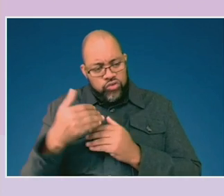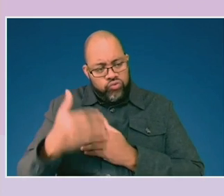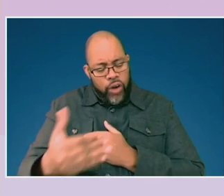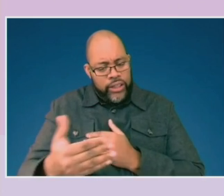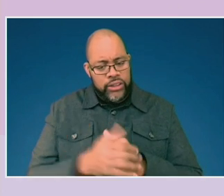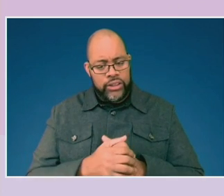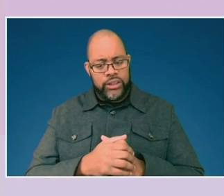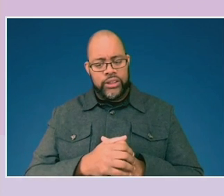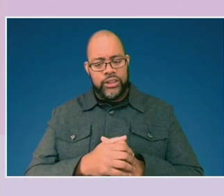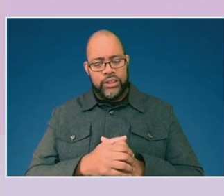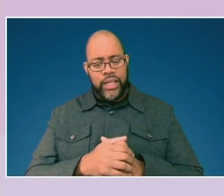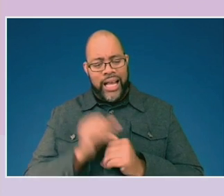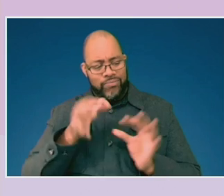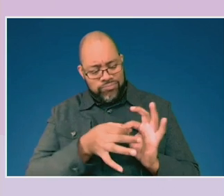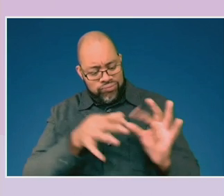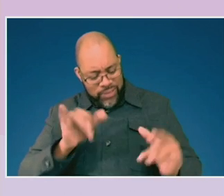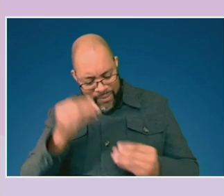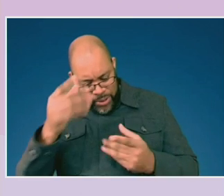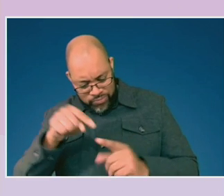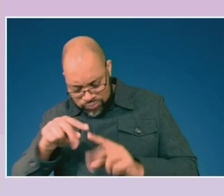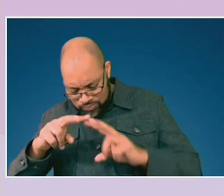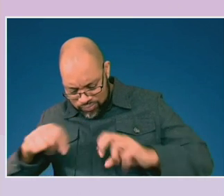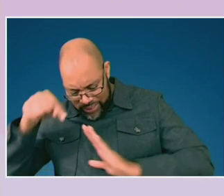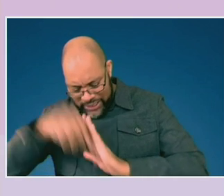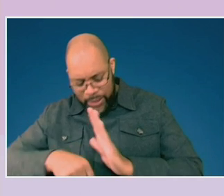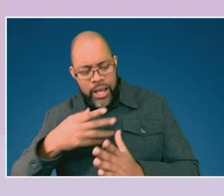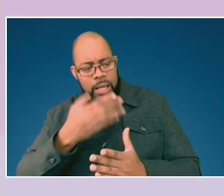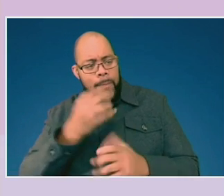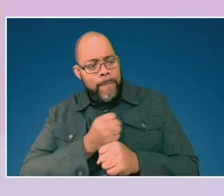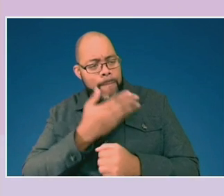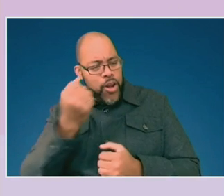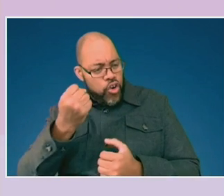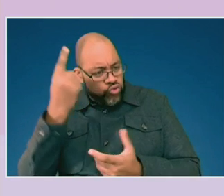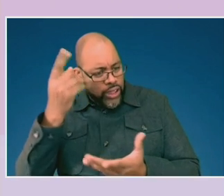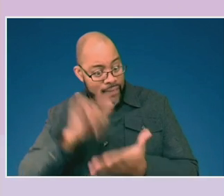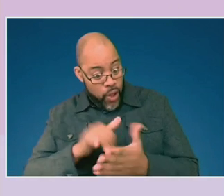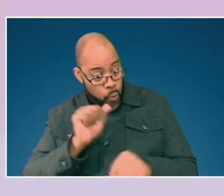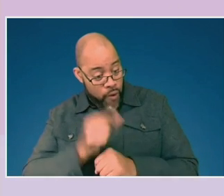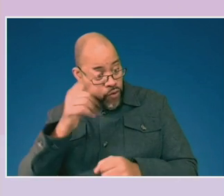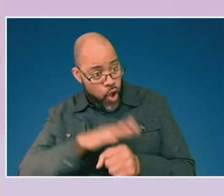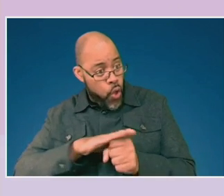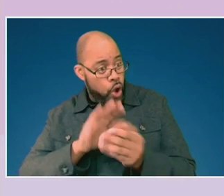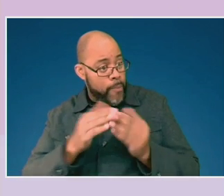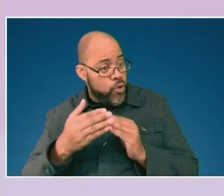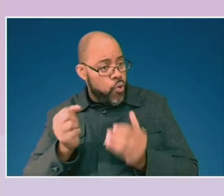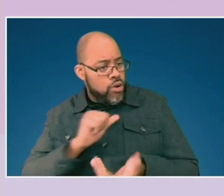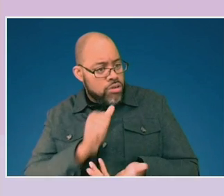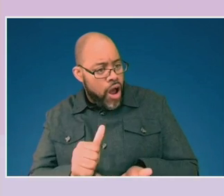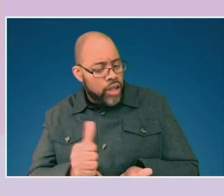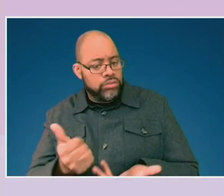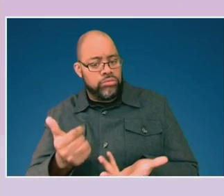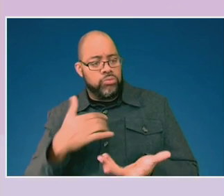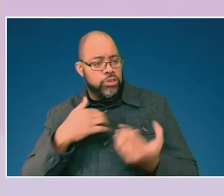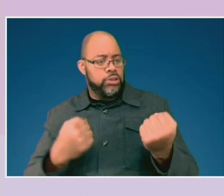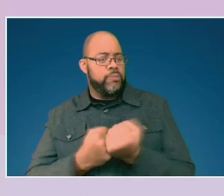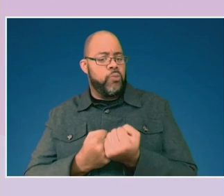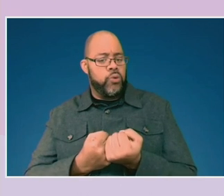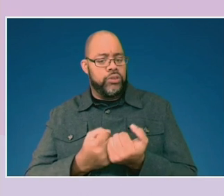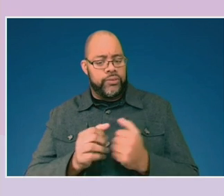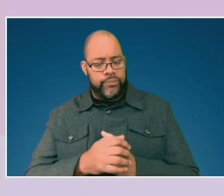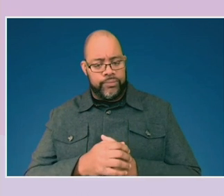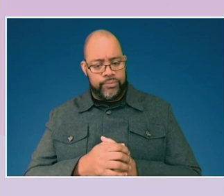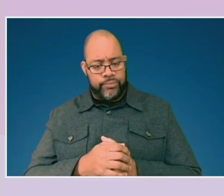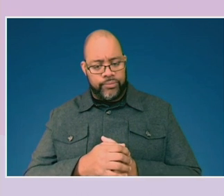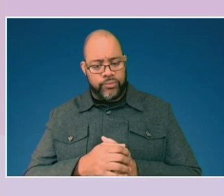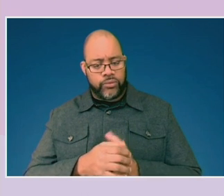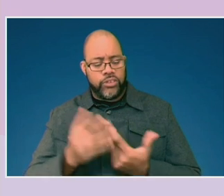that data so that we can really get a better picture of is this working for the local communities that we're supporting and working with. So just